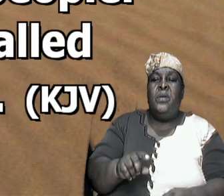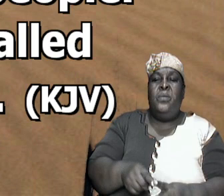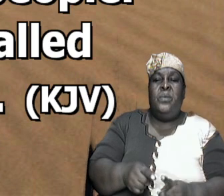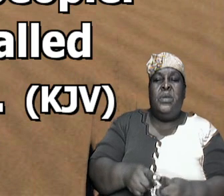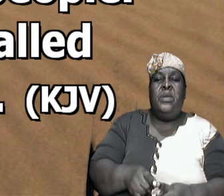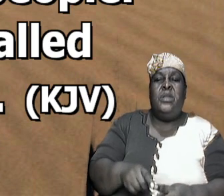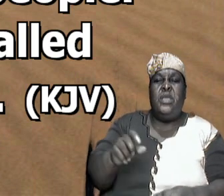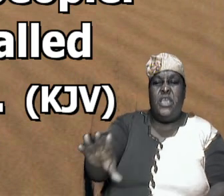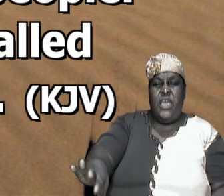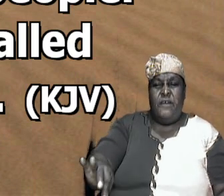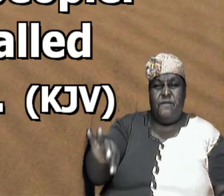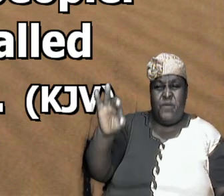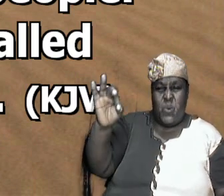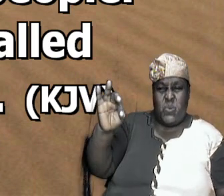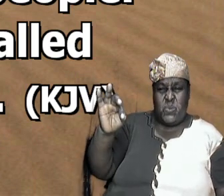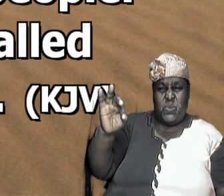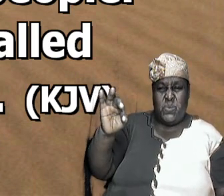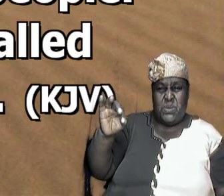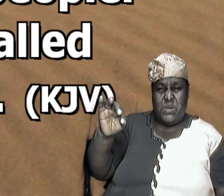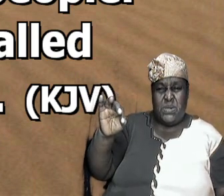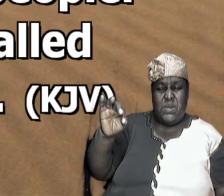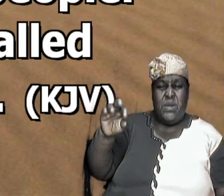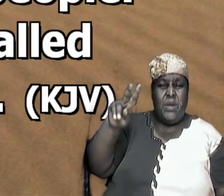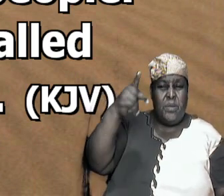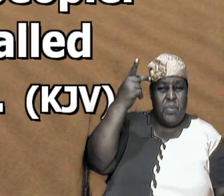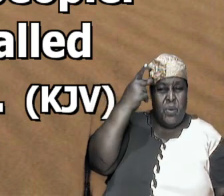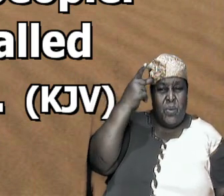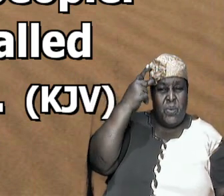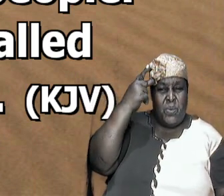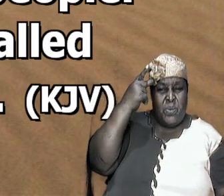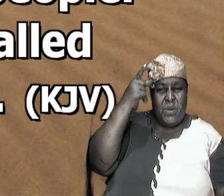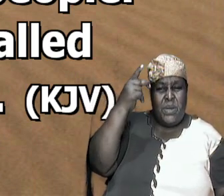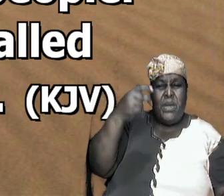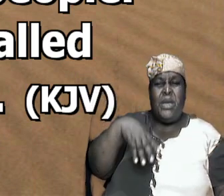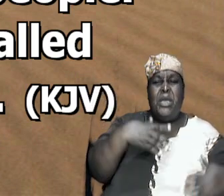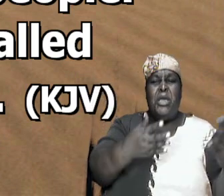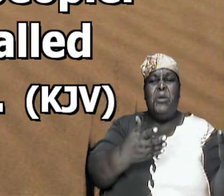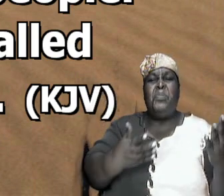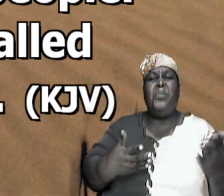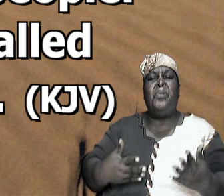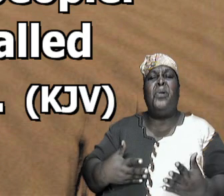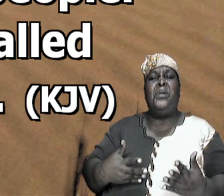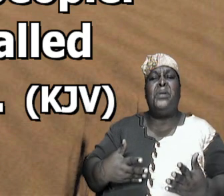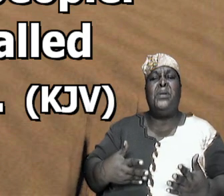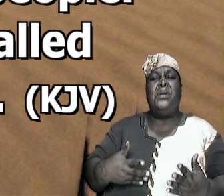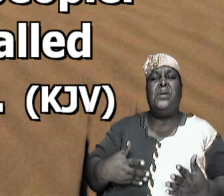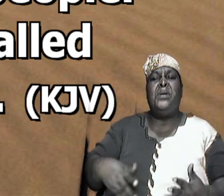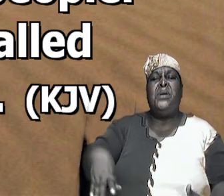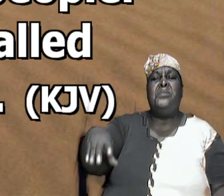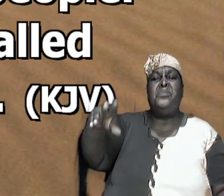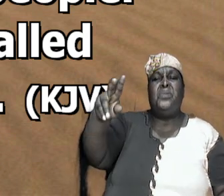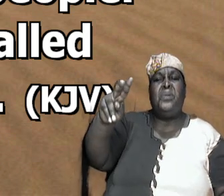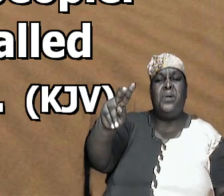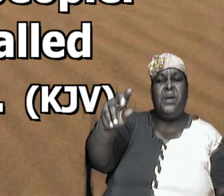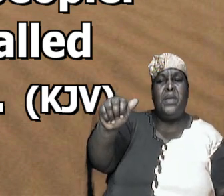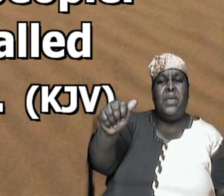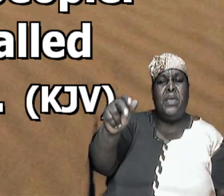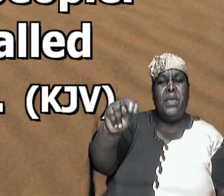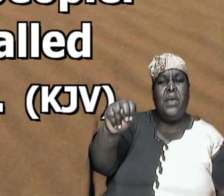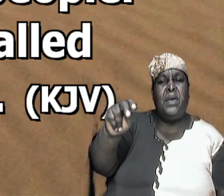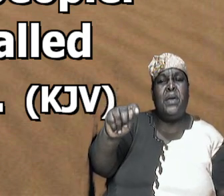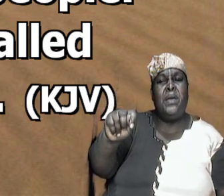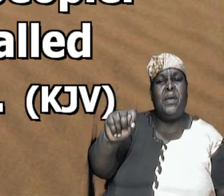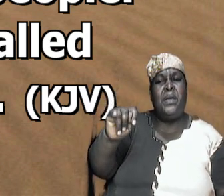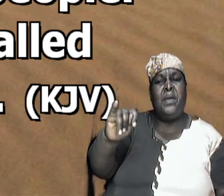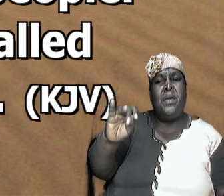verse 26, he returned, they said, and when he had found him, he found Paul, he brought him unto